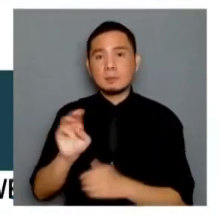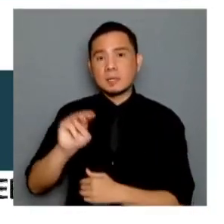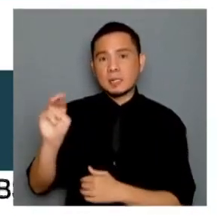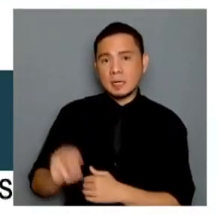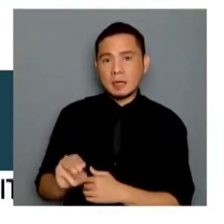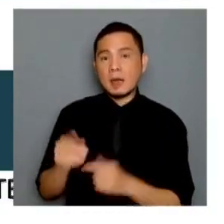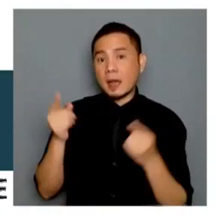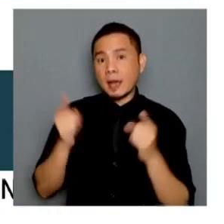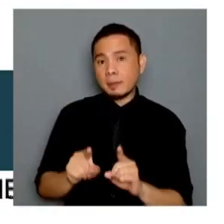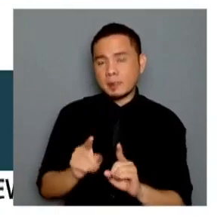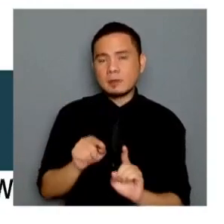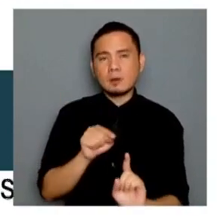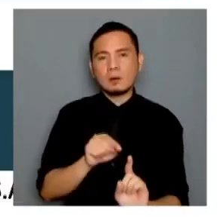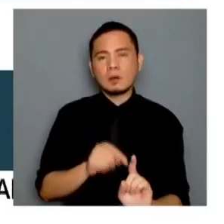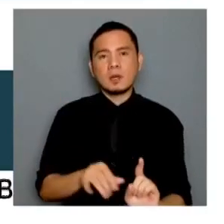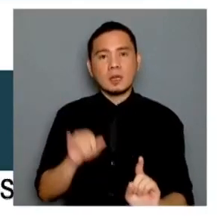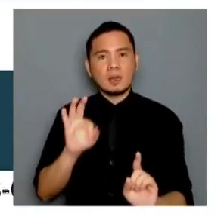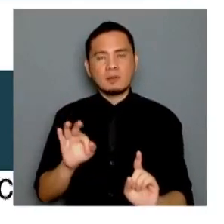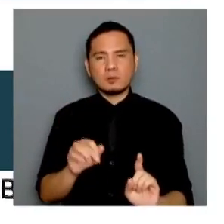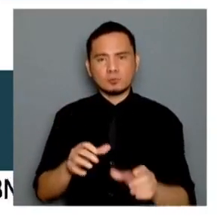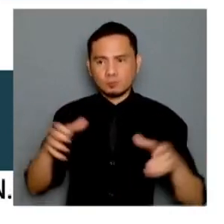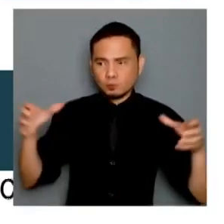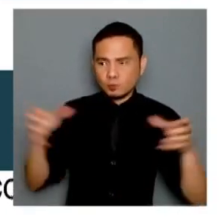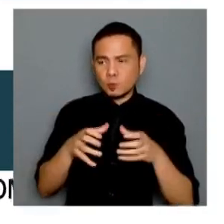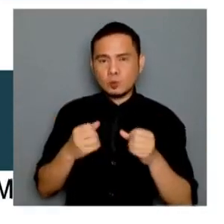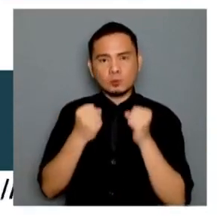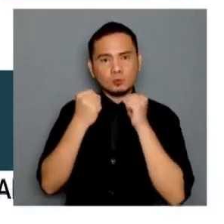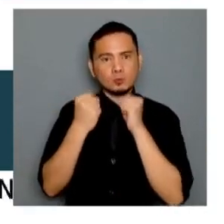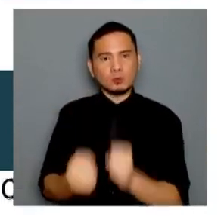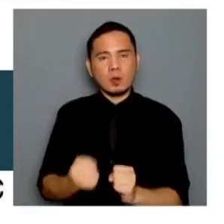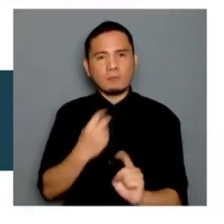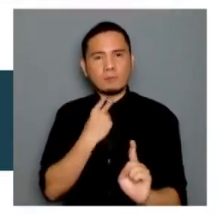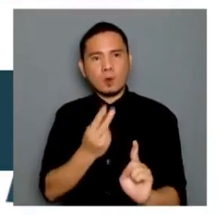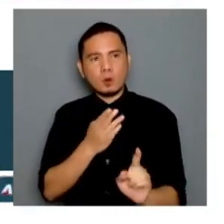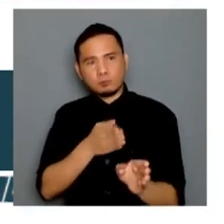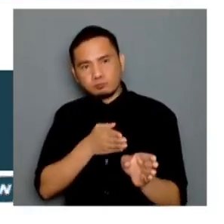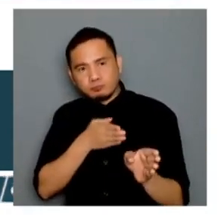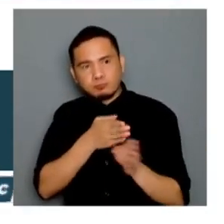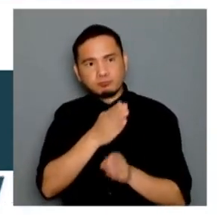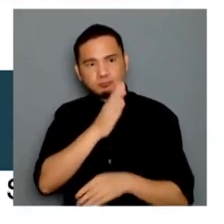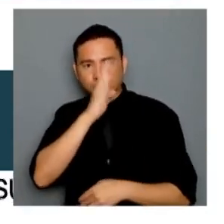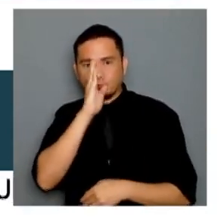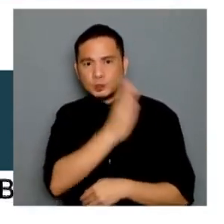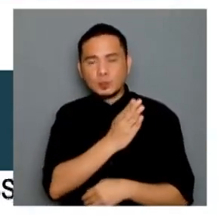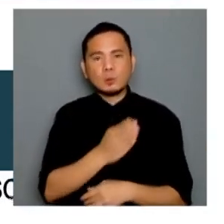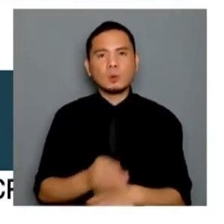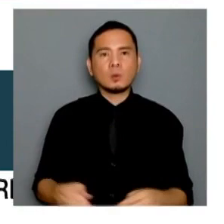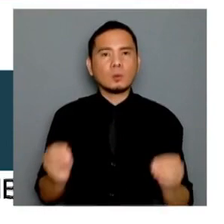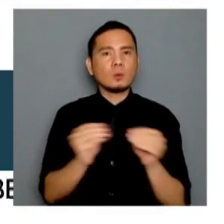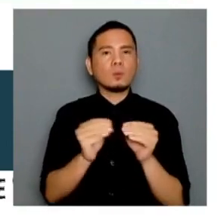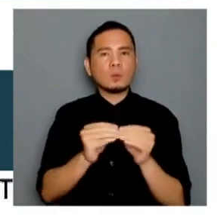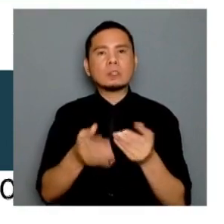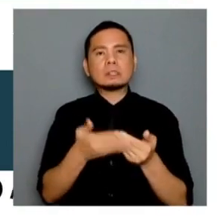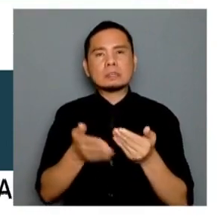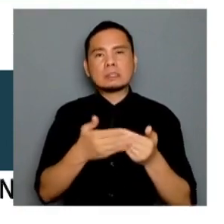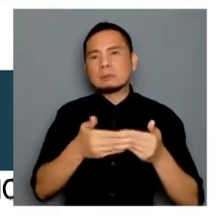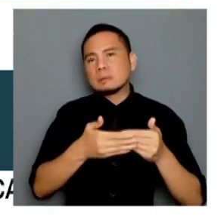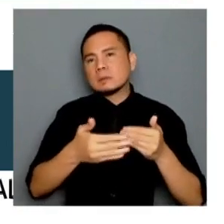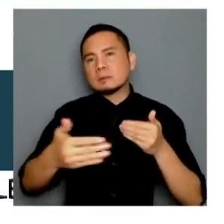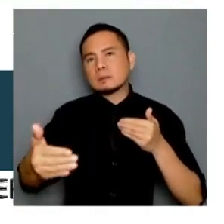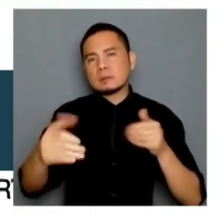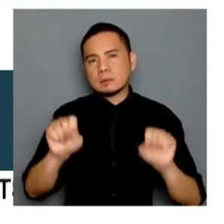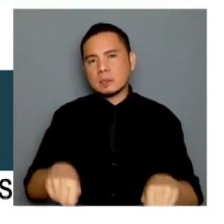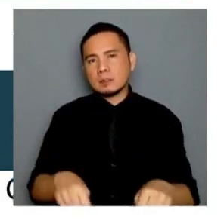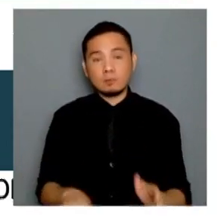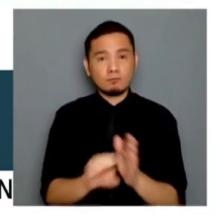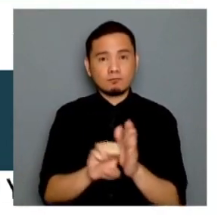have one solid voice, things are really going to be easier. If you remember during the time when we were